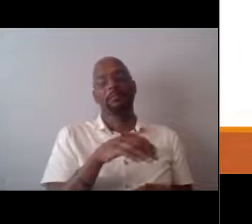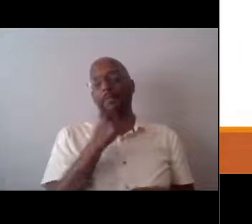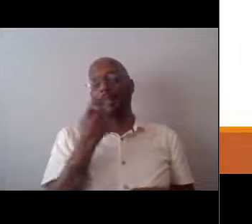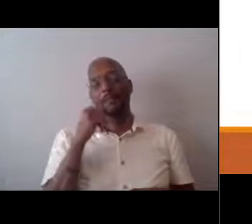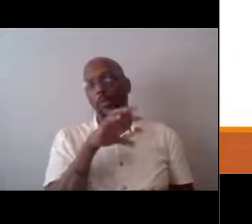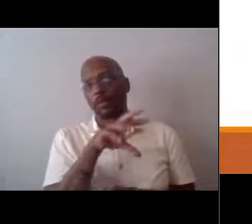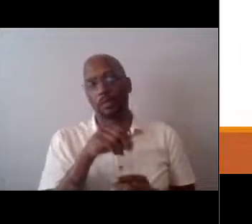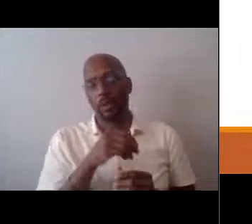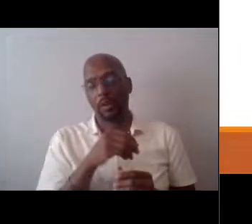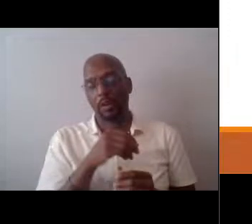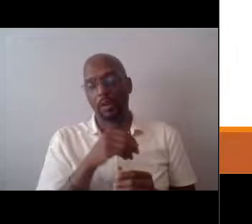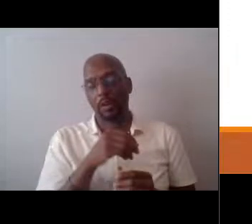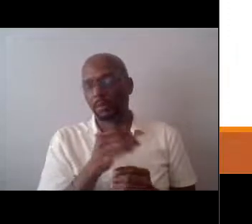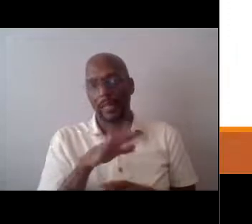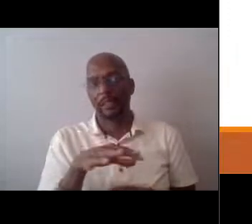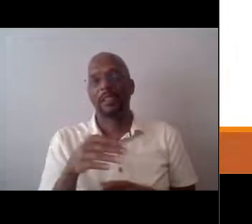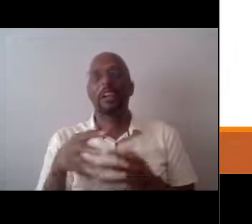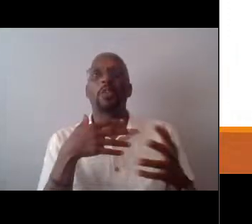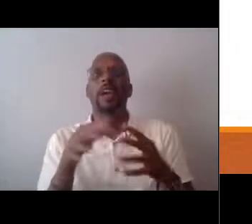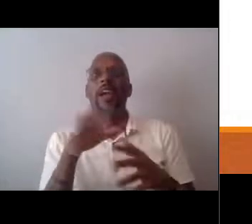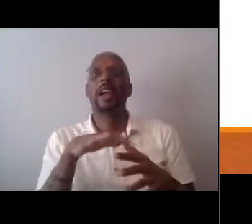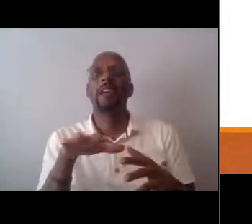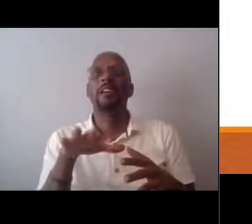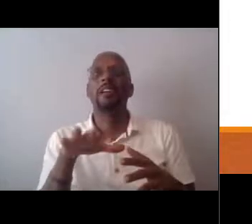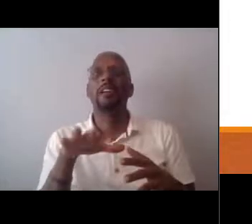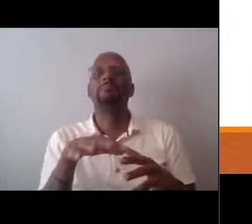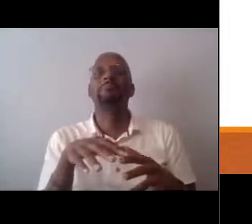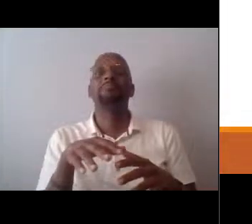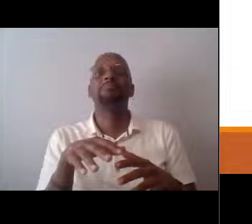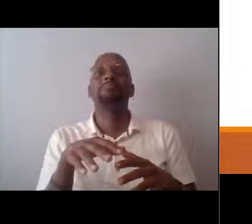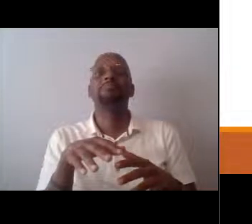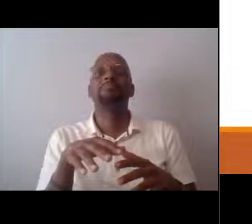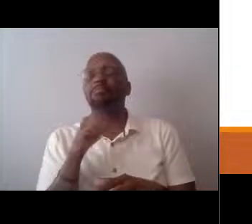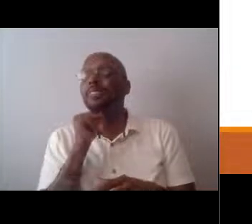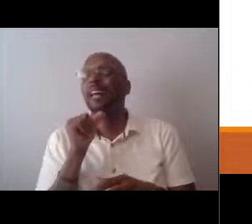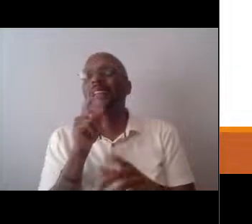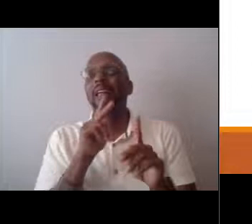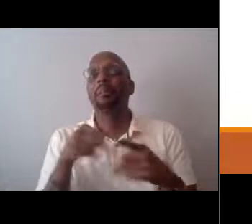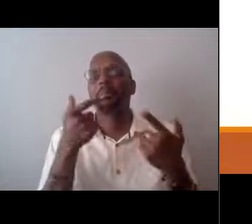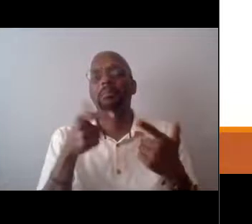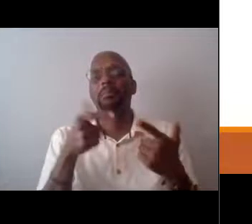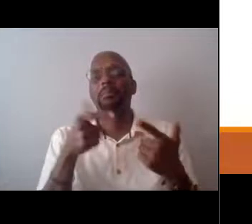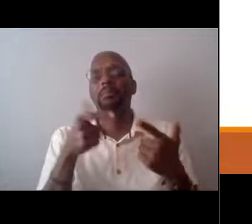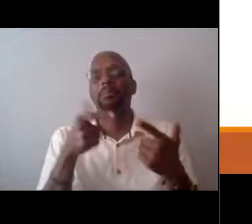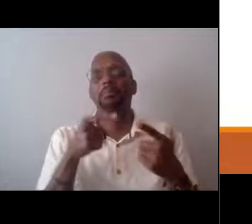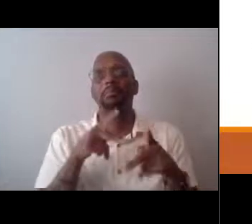and the gray areas are unpopulated census blocks.